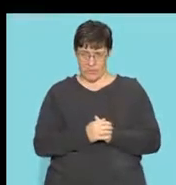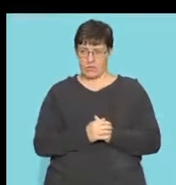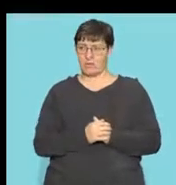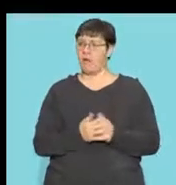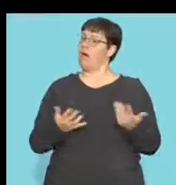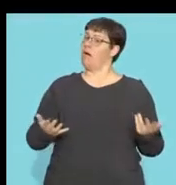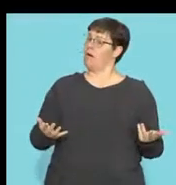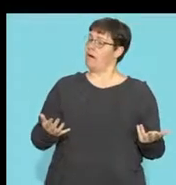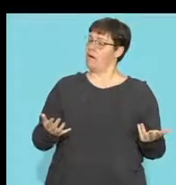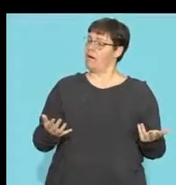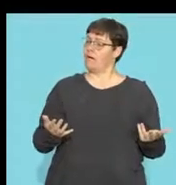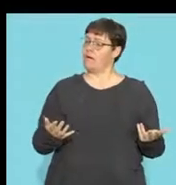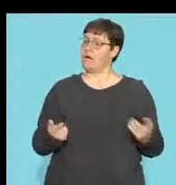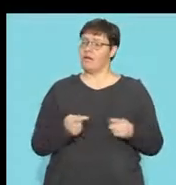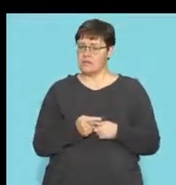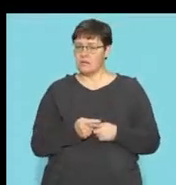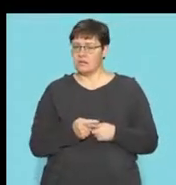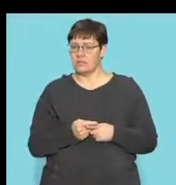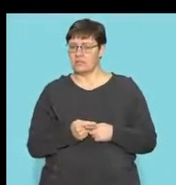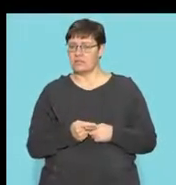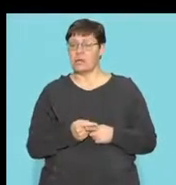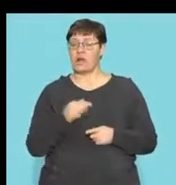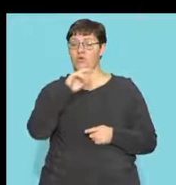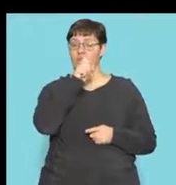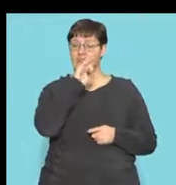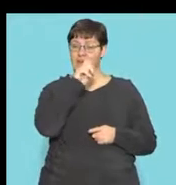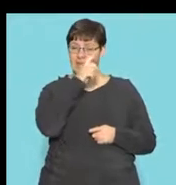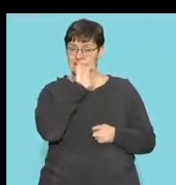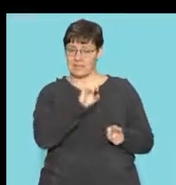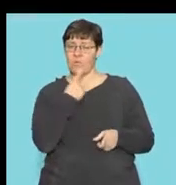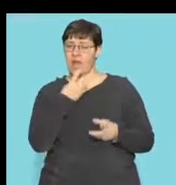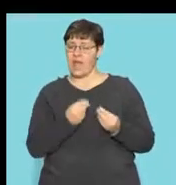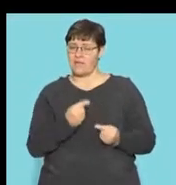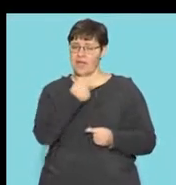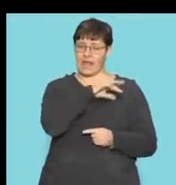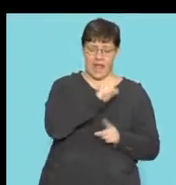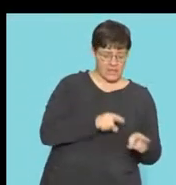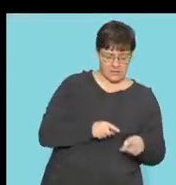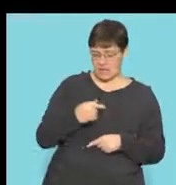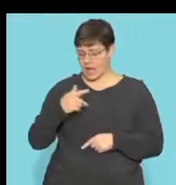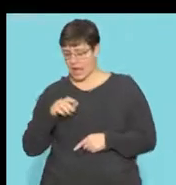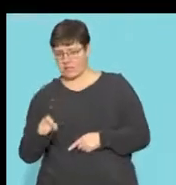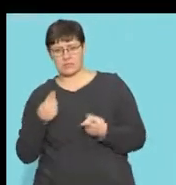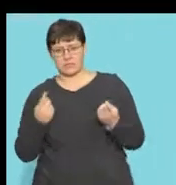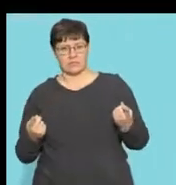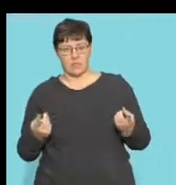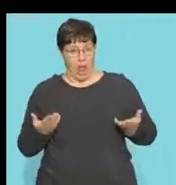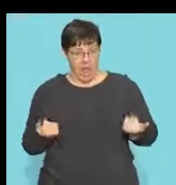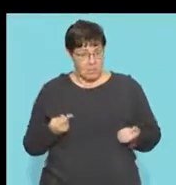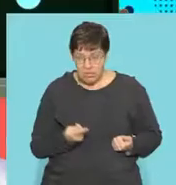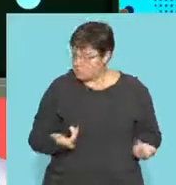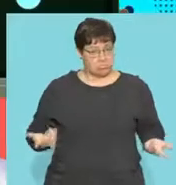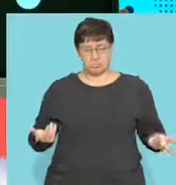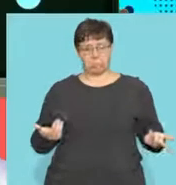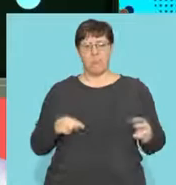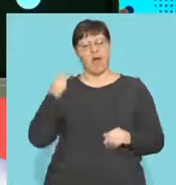And lo and behold, on these graphite electrodes, we get a gas here and we get a gas there. That wasn't expected.